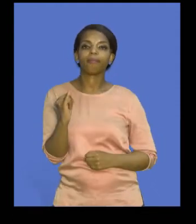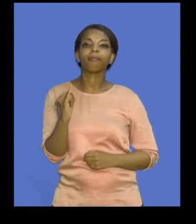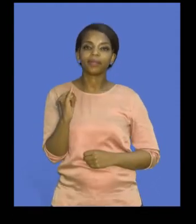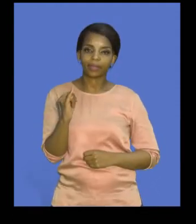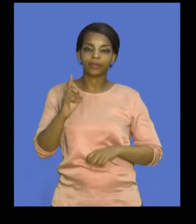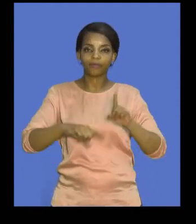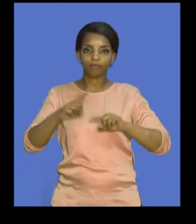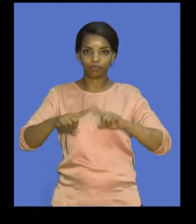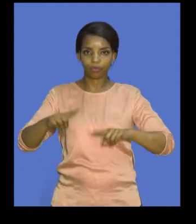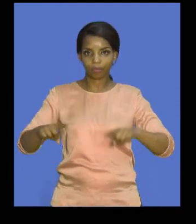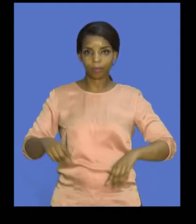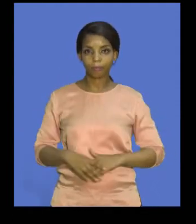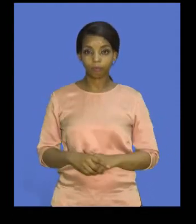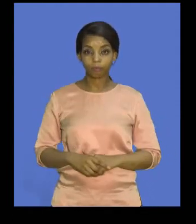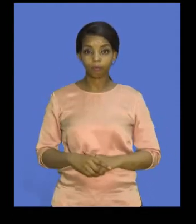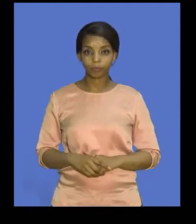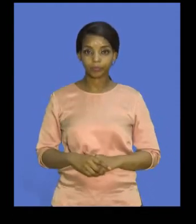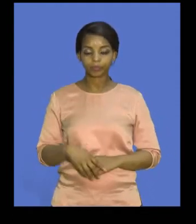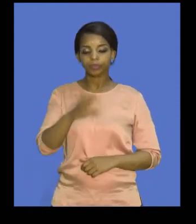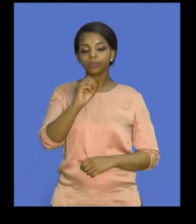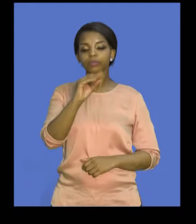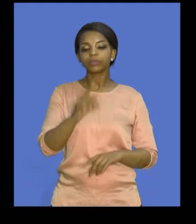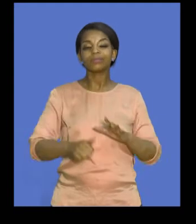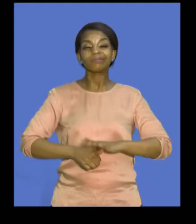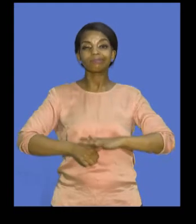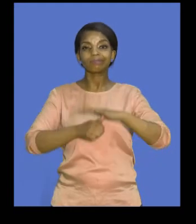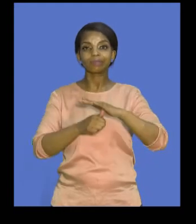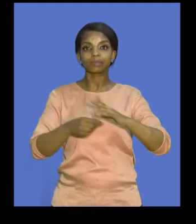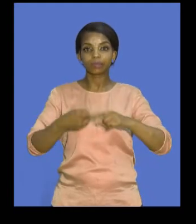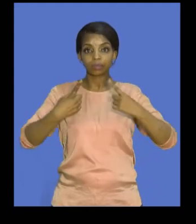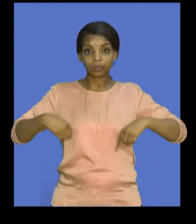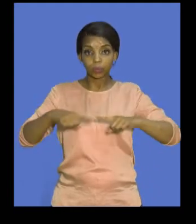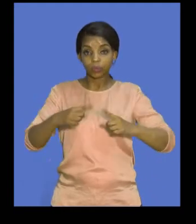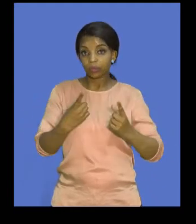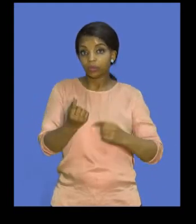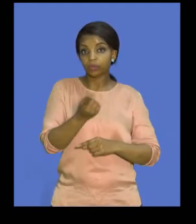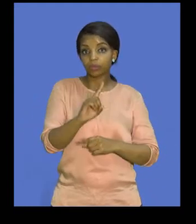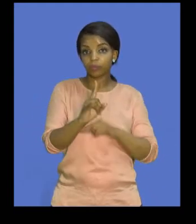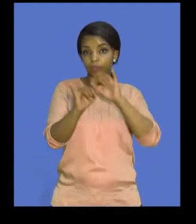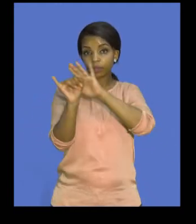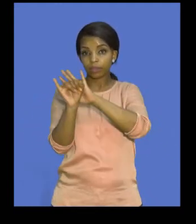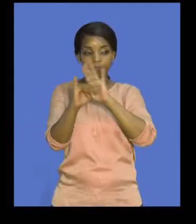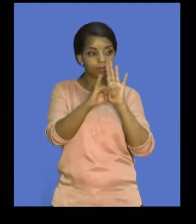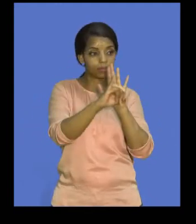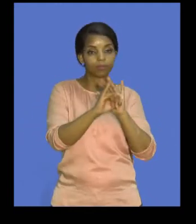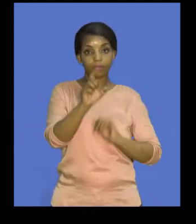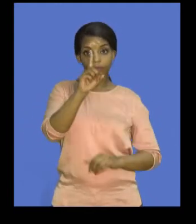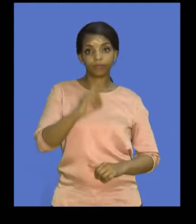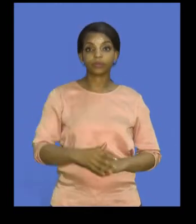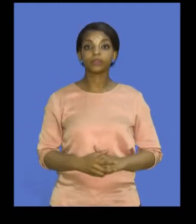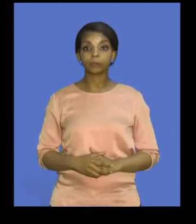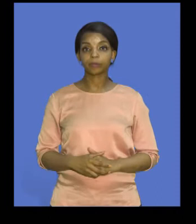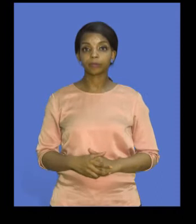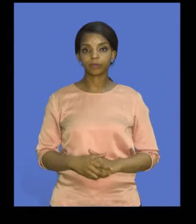for us to actually identify our variables from the onset, right? So what we're going to keep the same in